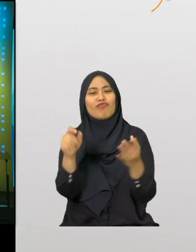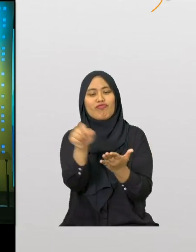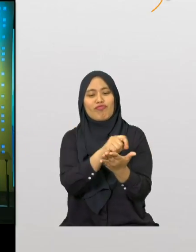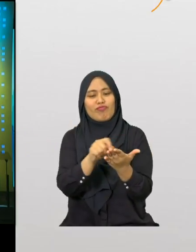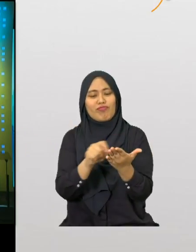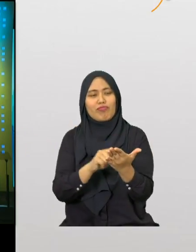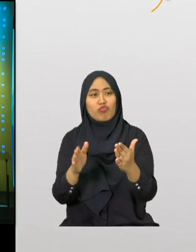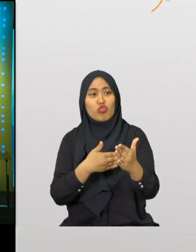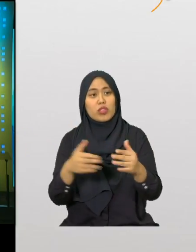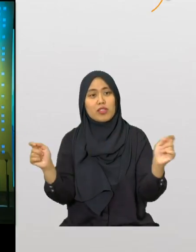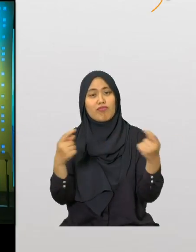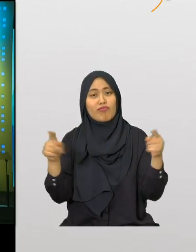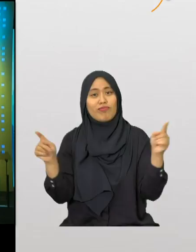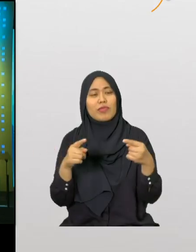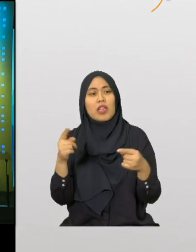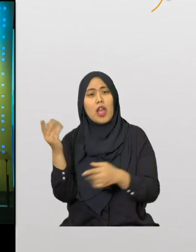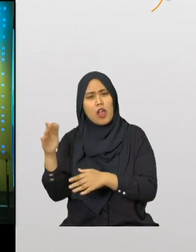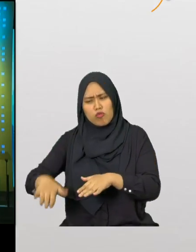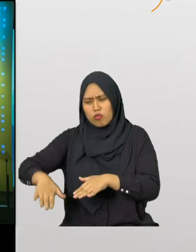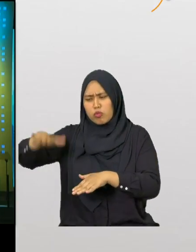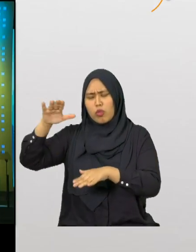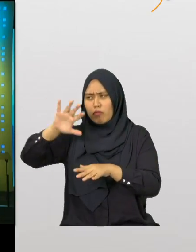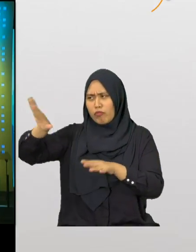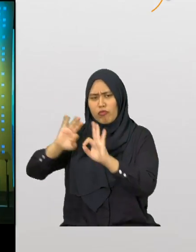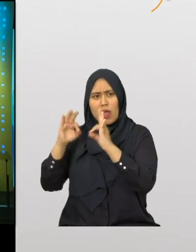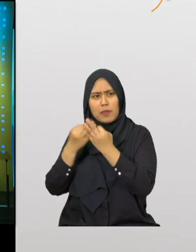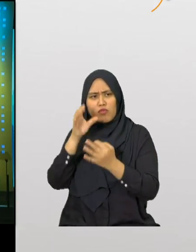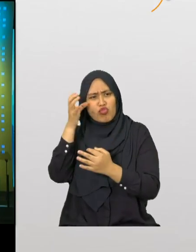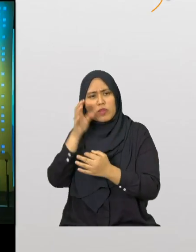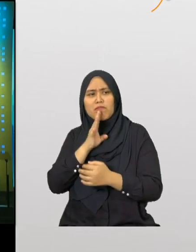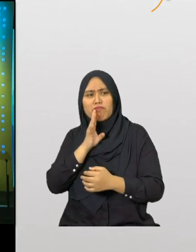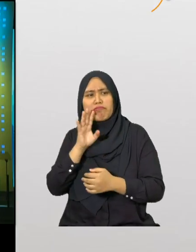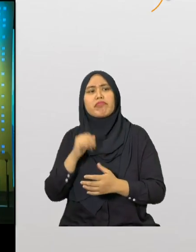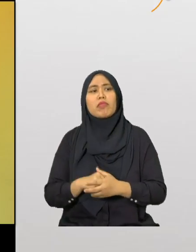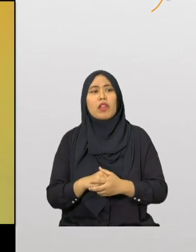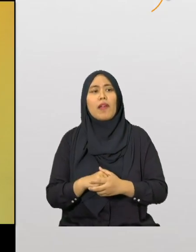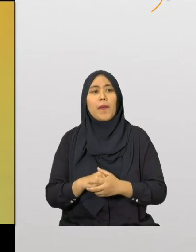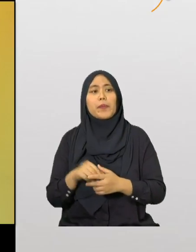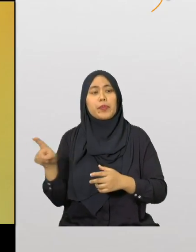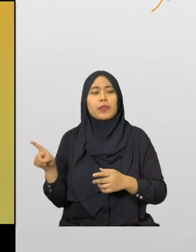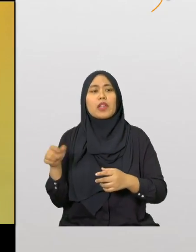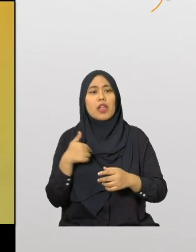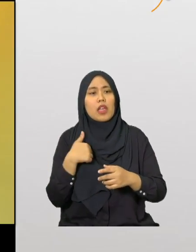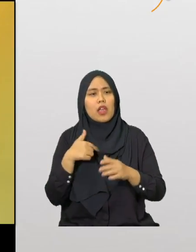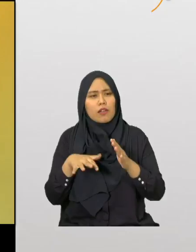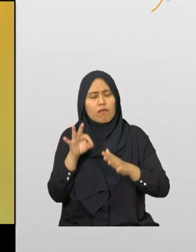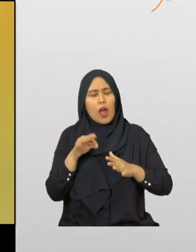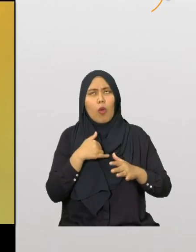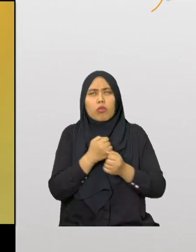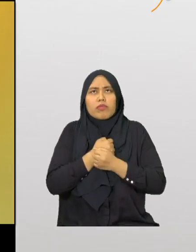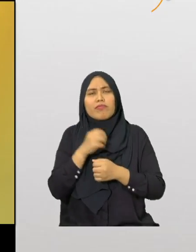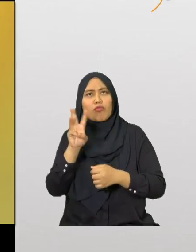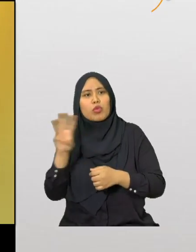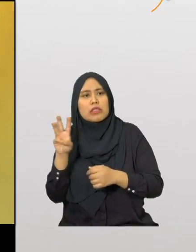Kah-chun grew up in a Chinese-speaking family. He discovered Western classical music as a young boy at Jurong Primary School.